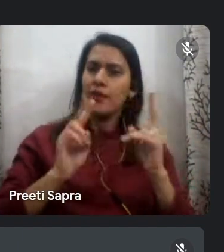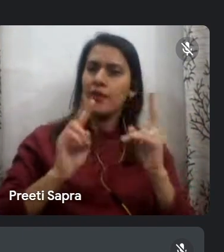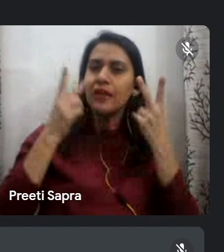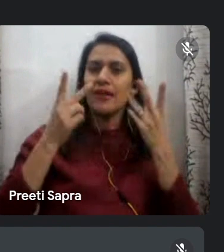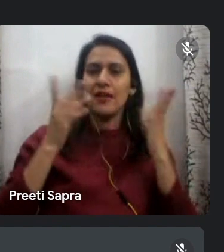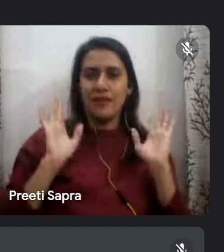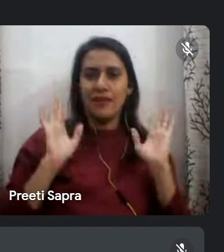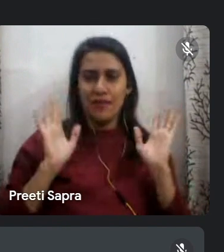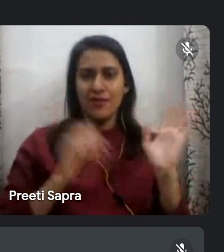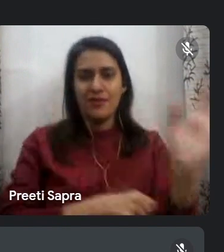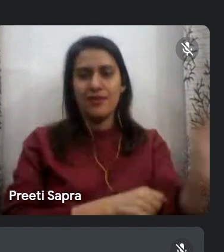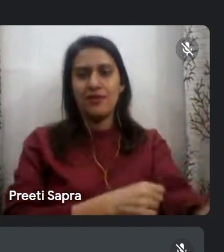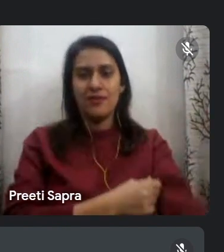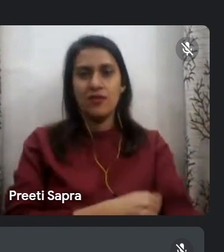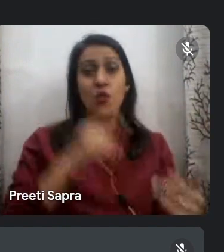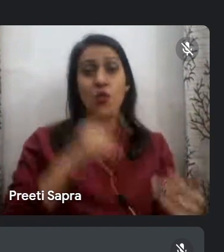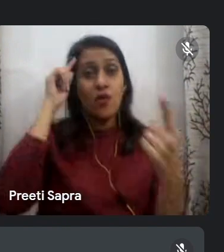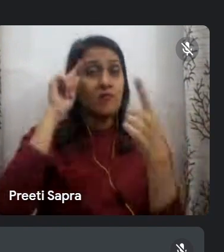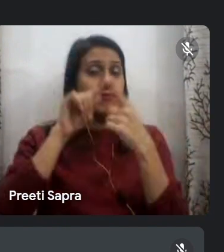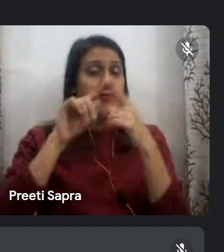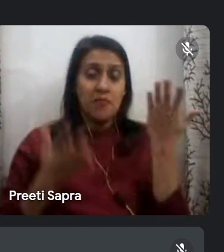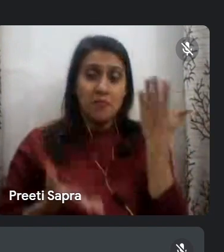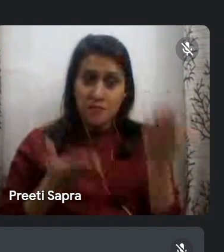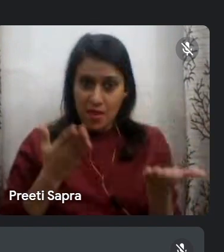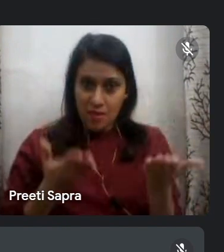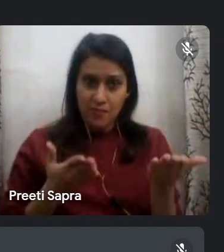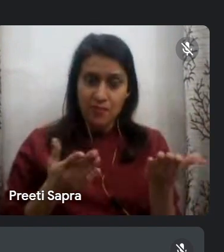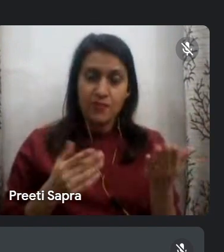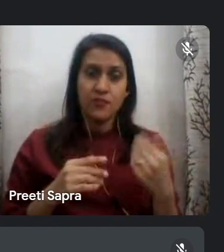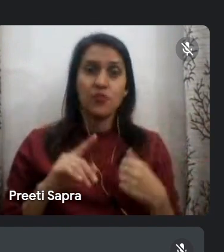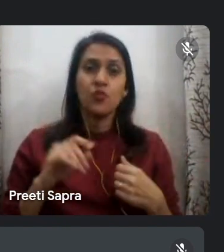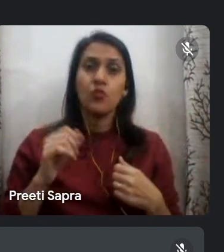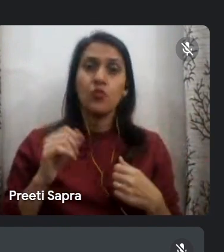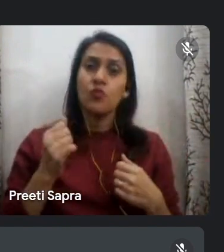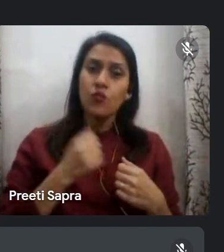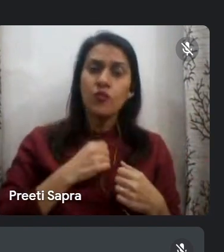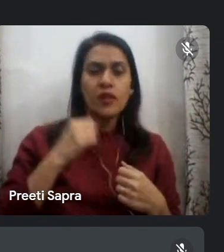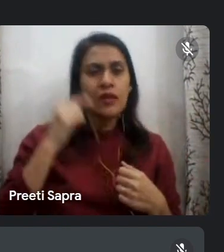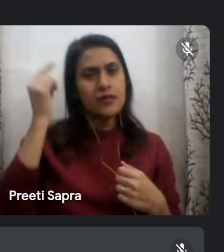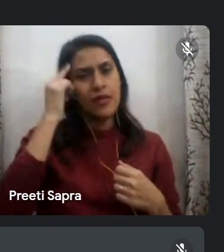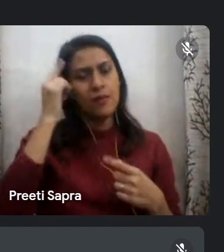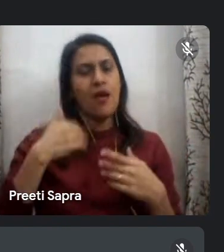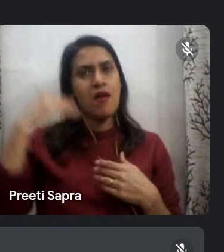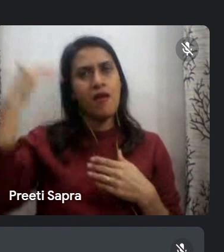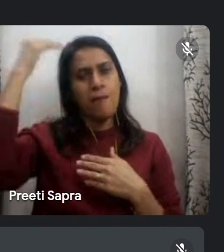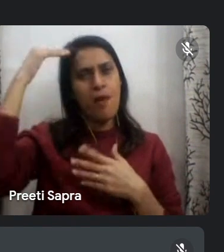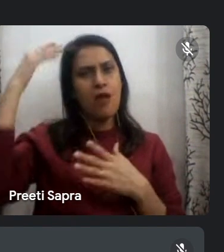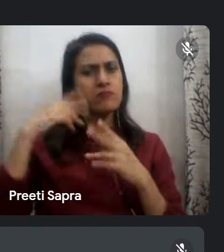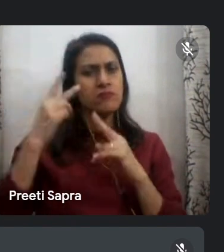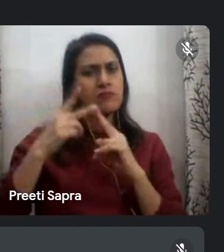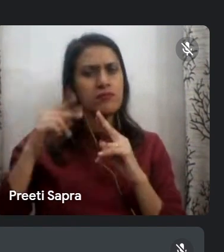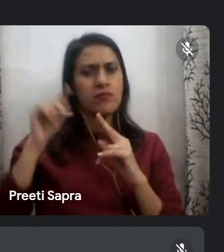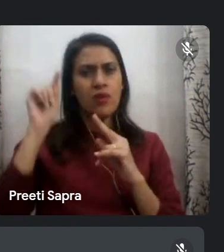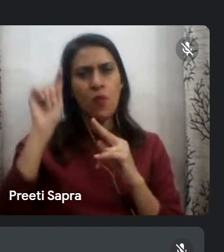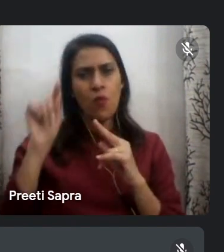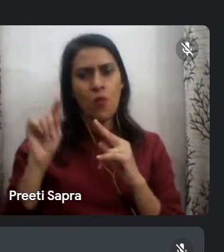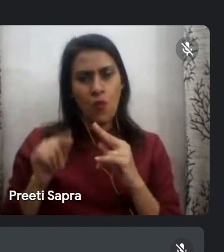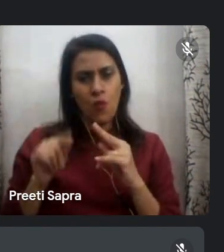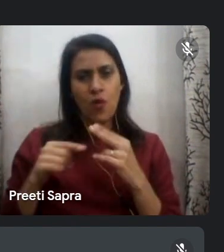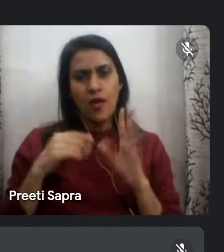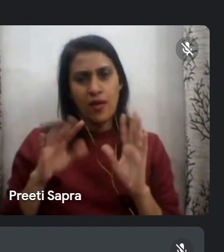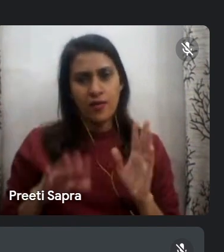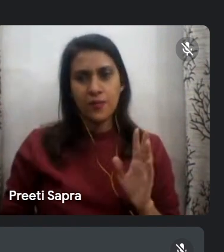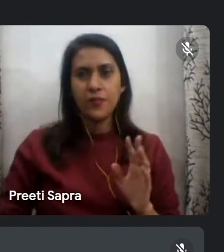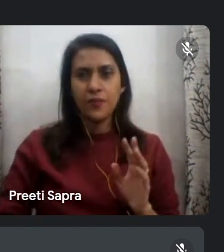you may not agree with, but sort of battling your own demons in your head. And I think that's when